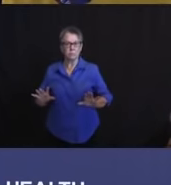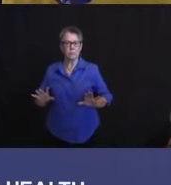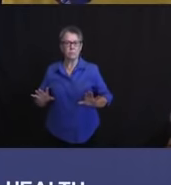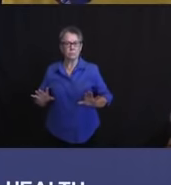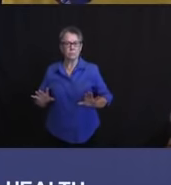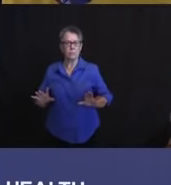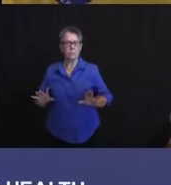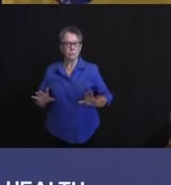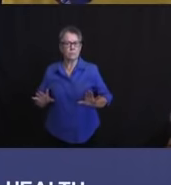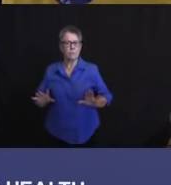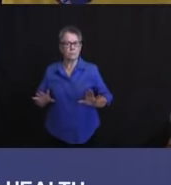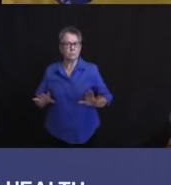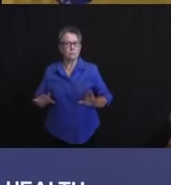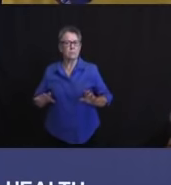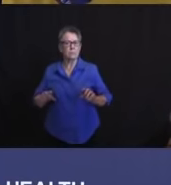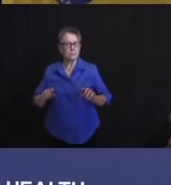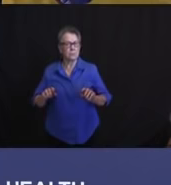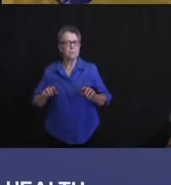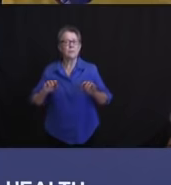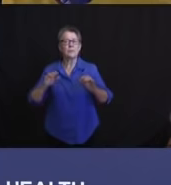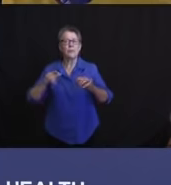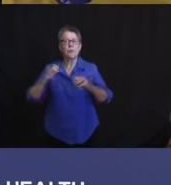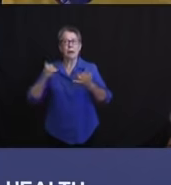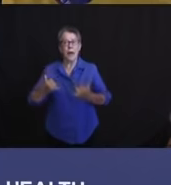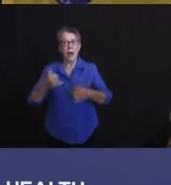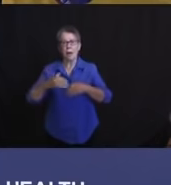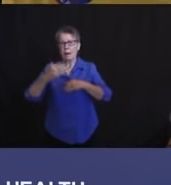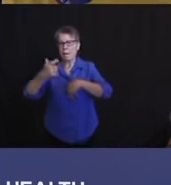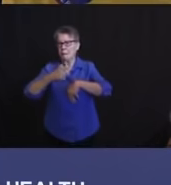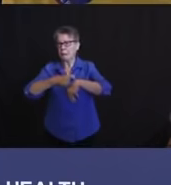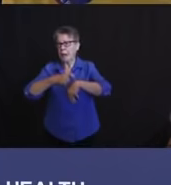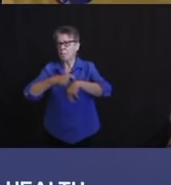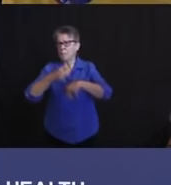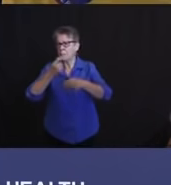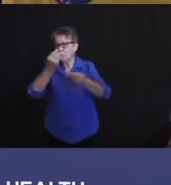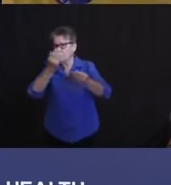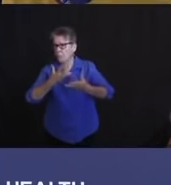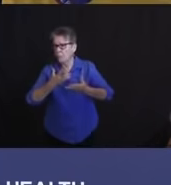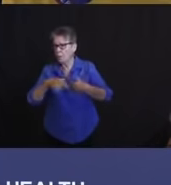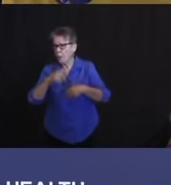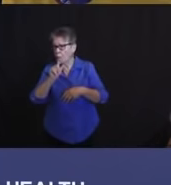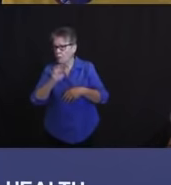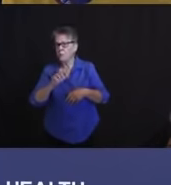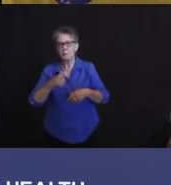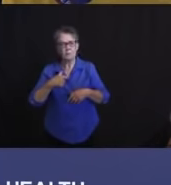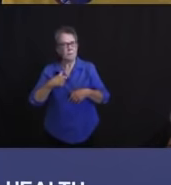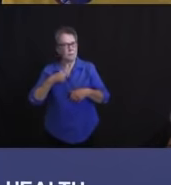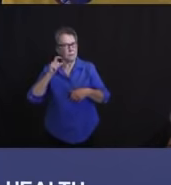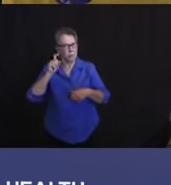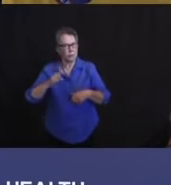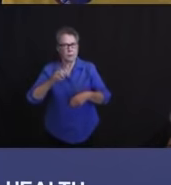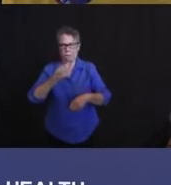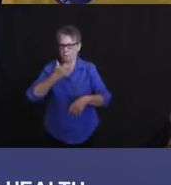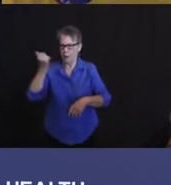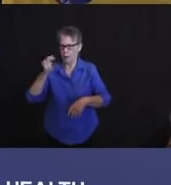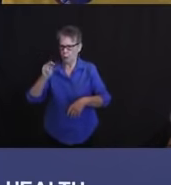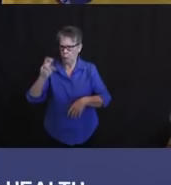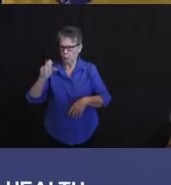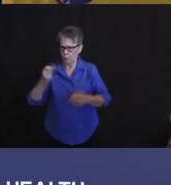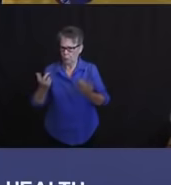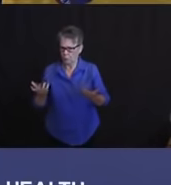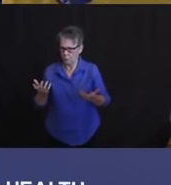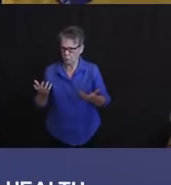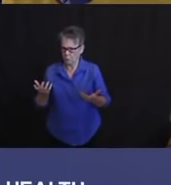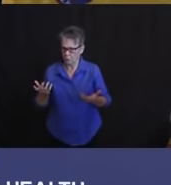than the ones we've gone through. I'm going to mask up here as I say this. So again, thank you, Judy and Tina, Pat. Jared